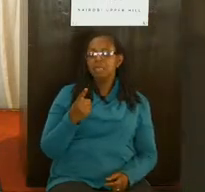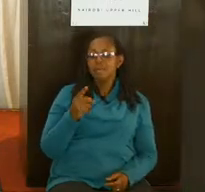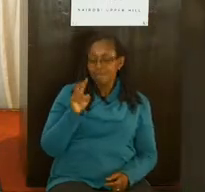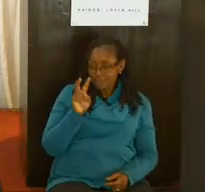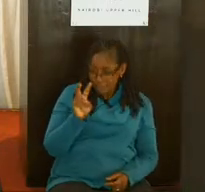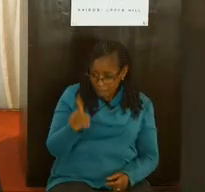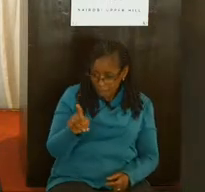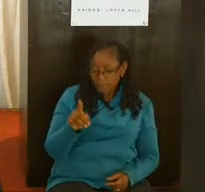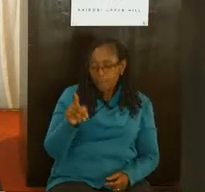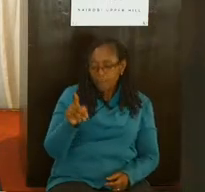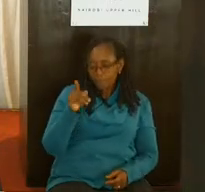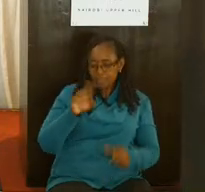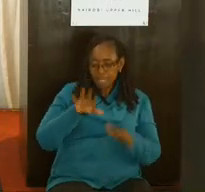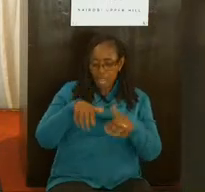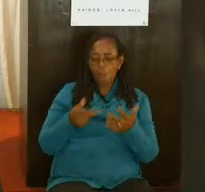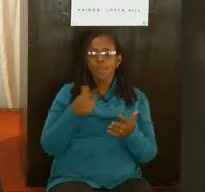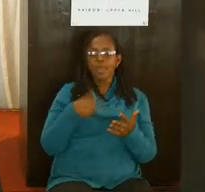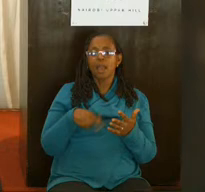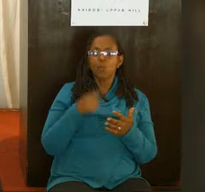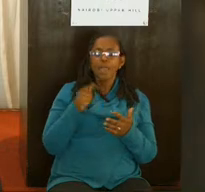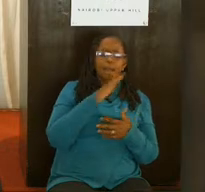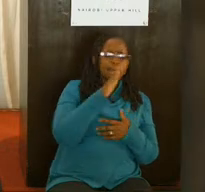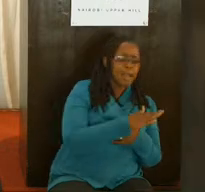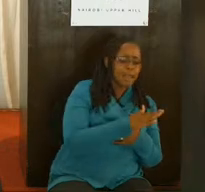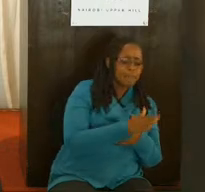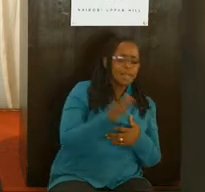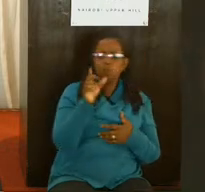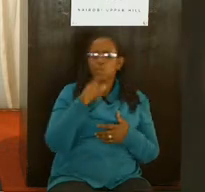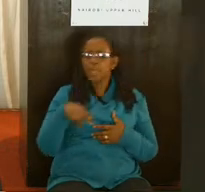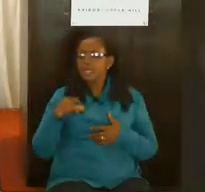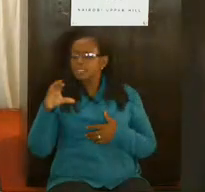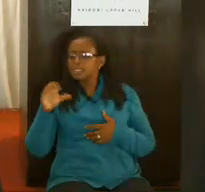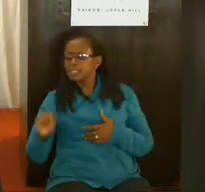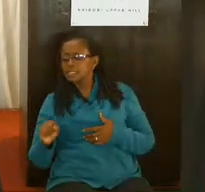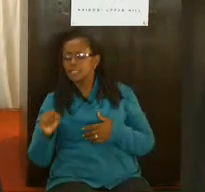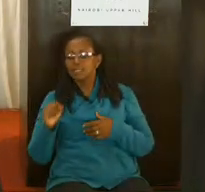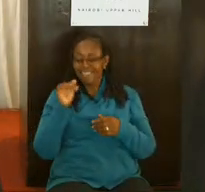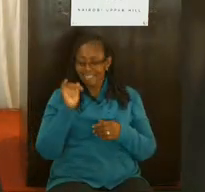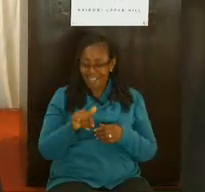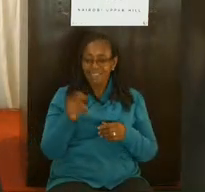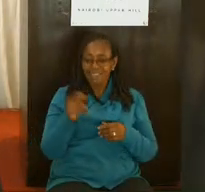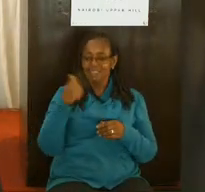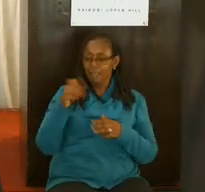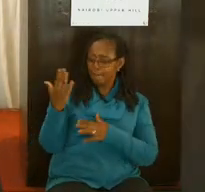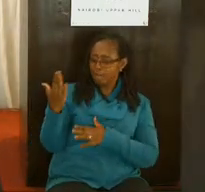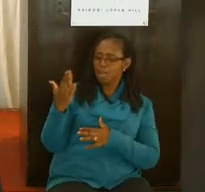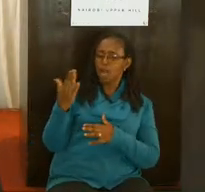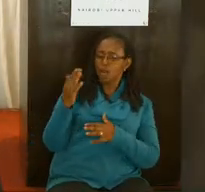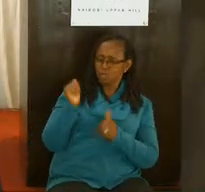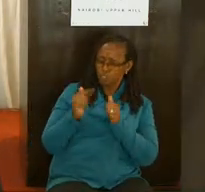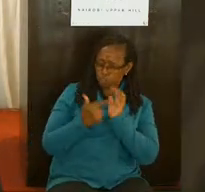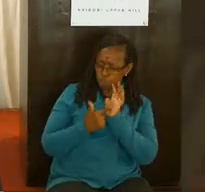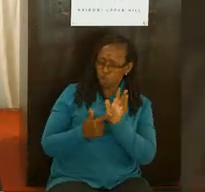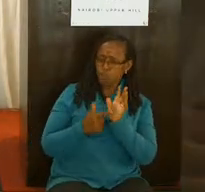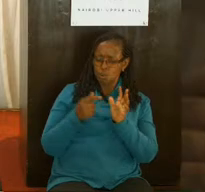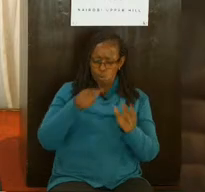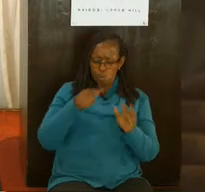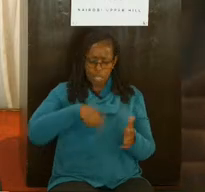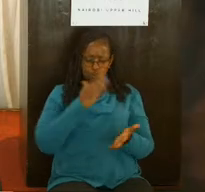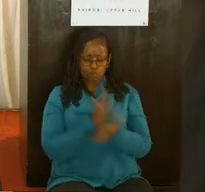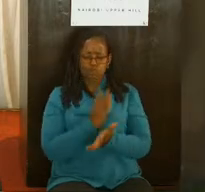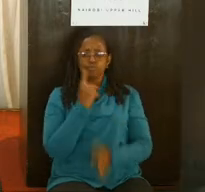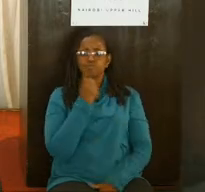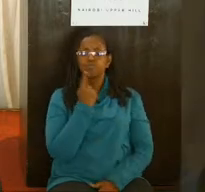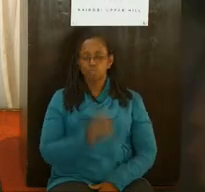are we are in cabinet we are in Parliament we are everywhere that is the mirror of who we truly are and then my last